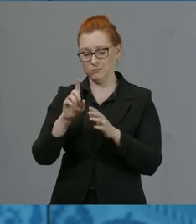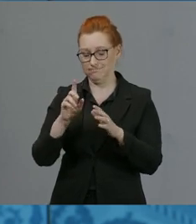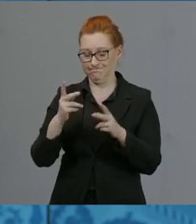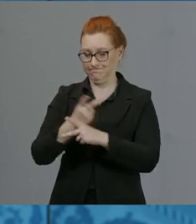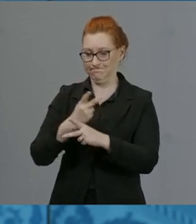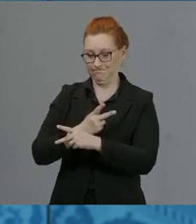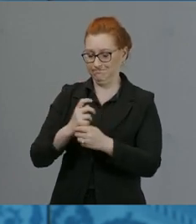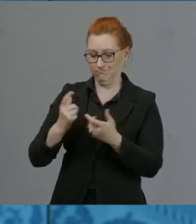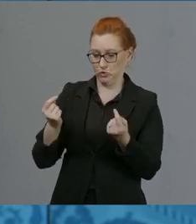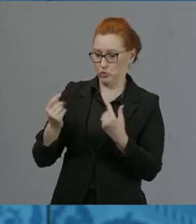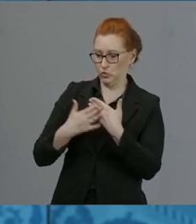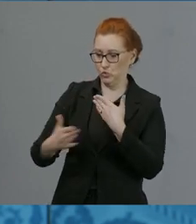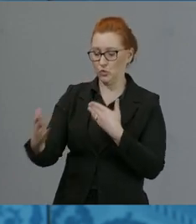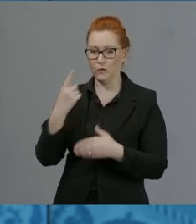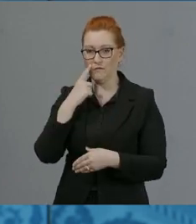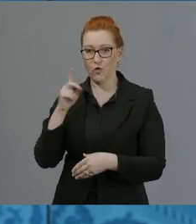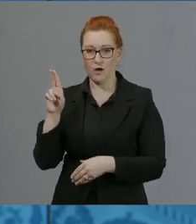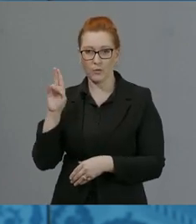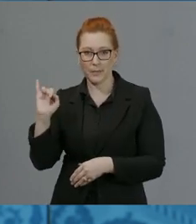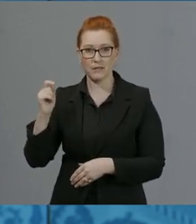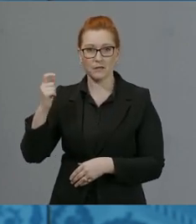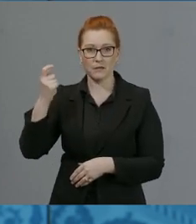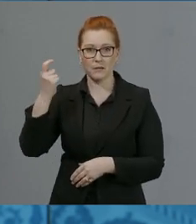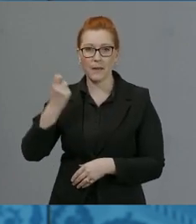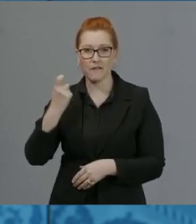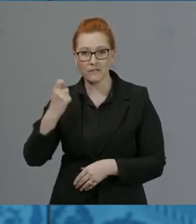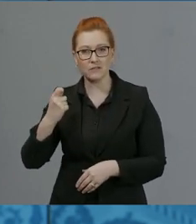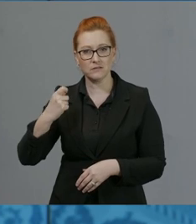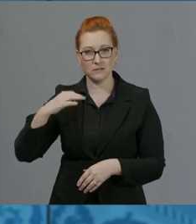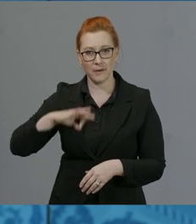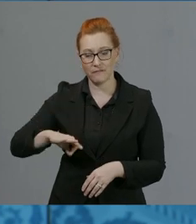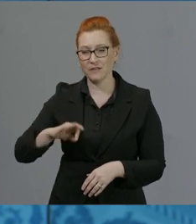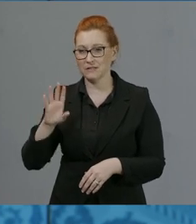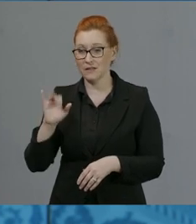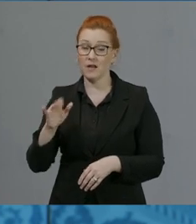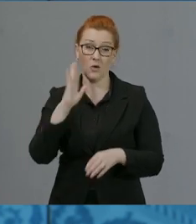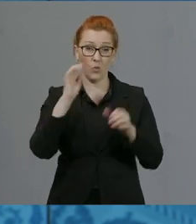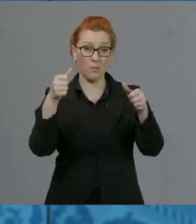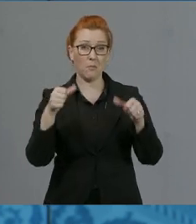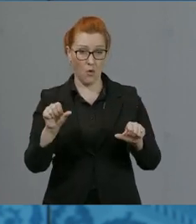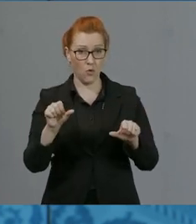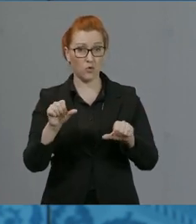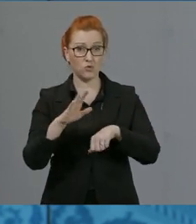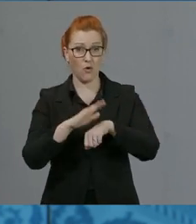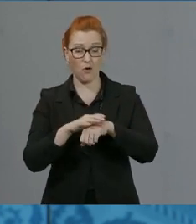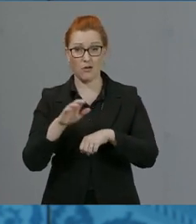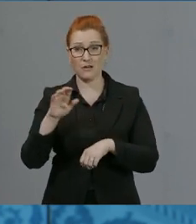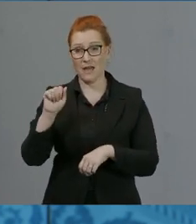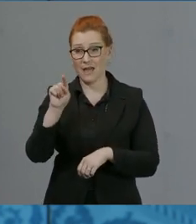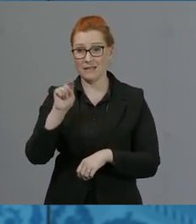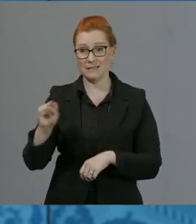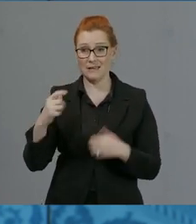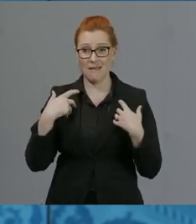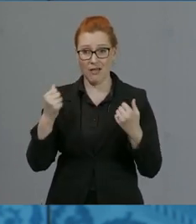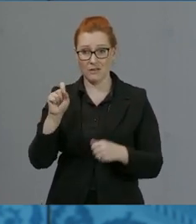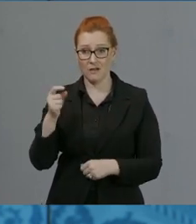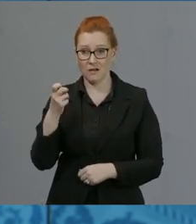get the answer, and we'll post that on azhealth.gov unless we meet again before that.